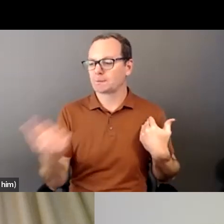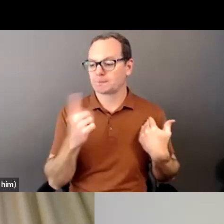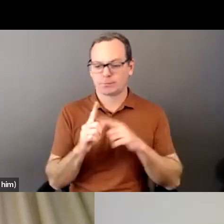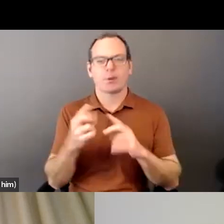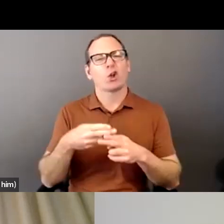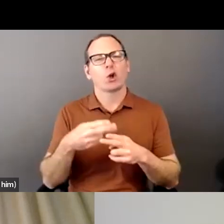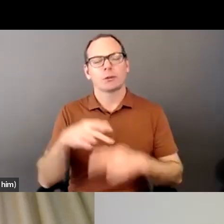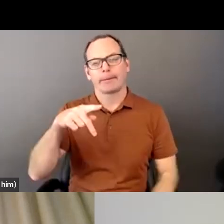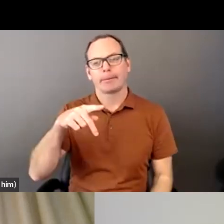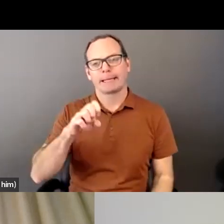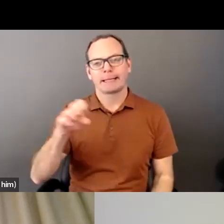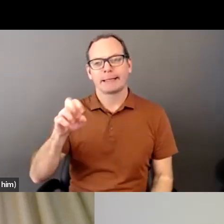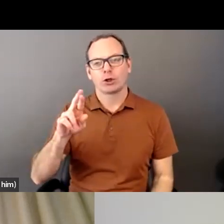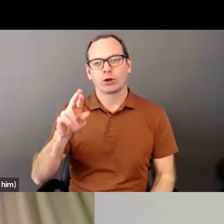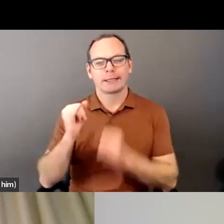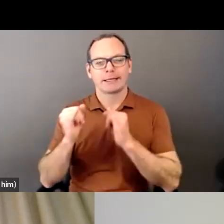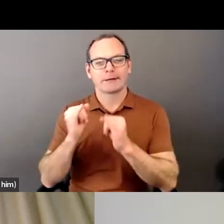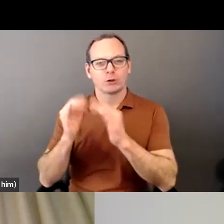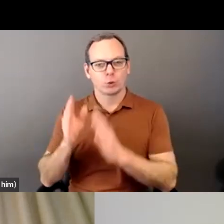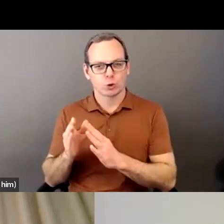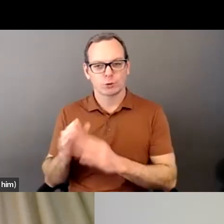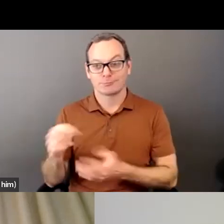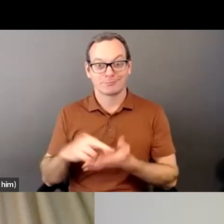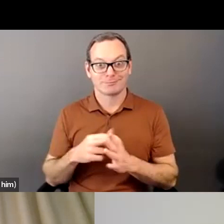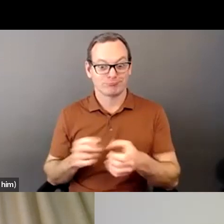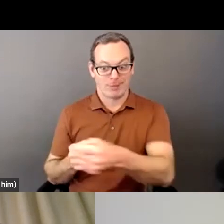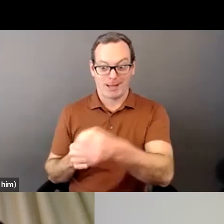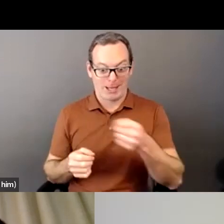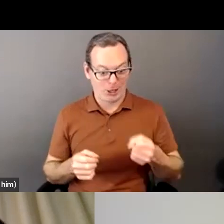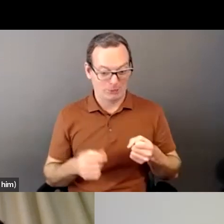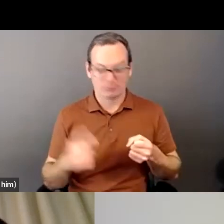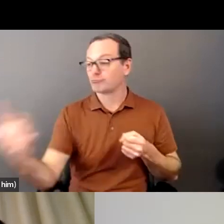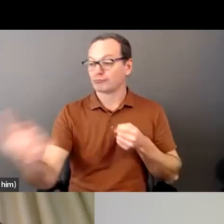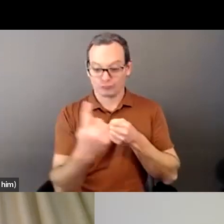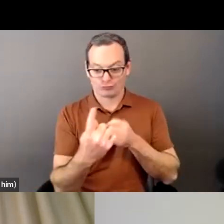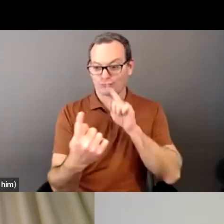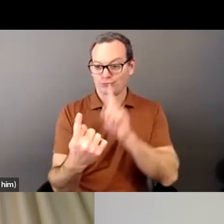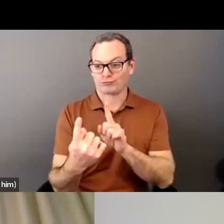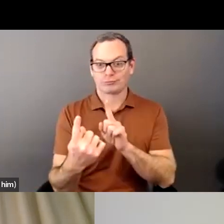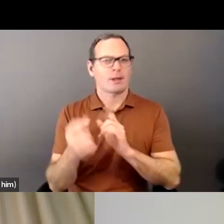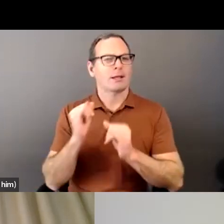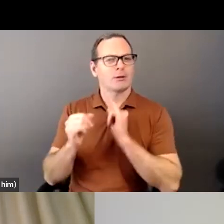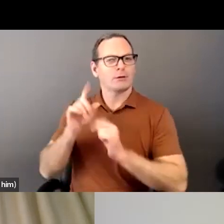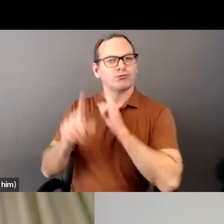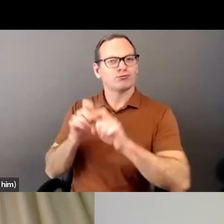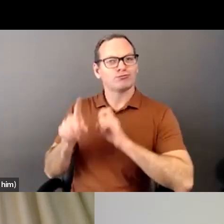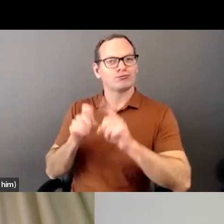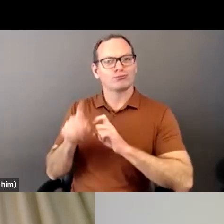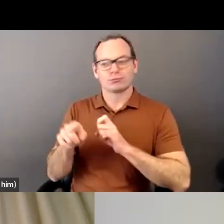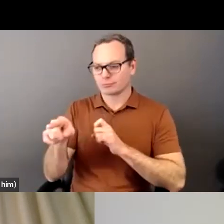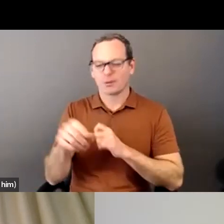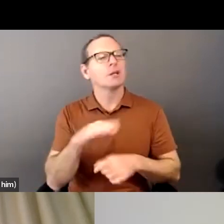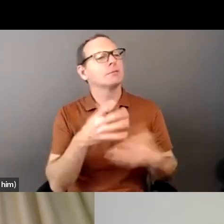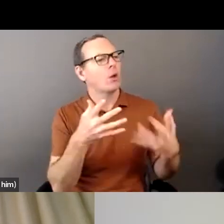they were hired within the program to be peer interviewers. They interviewed their peers. They interviewed people who wanted to be part